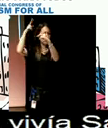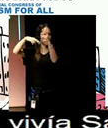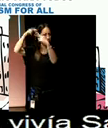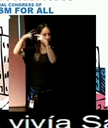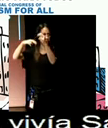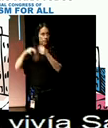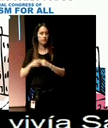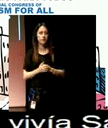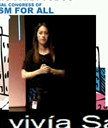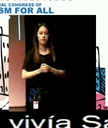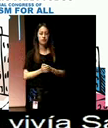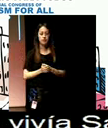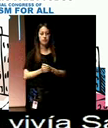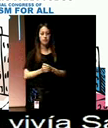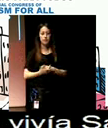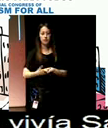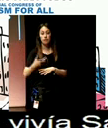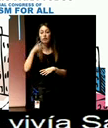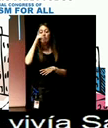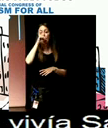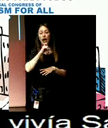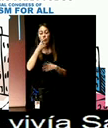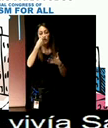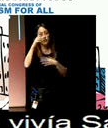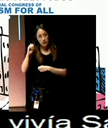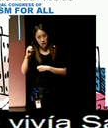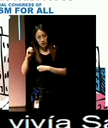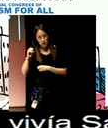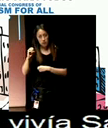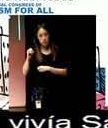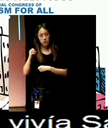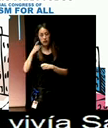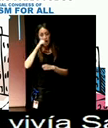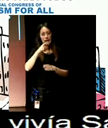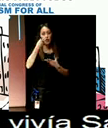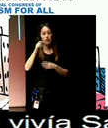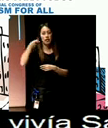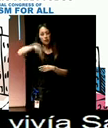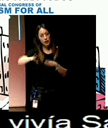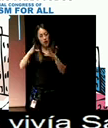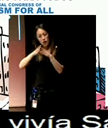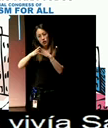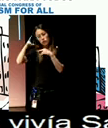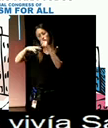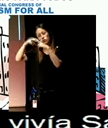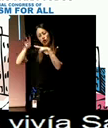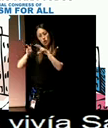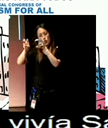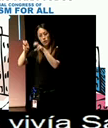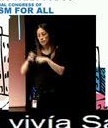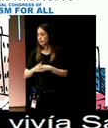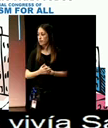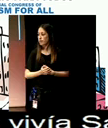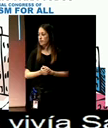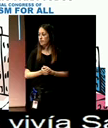on the 60s they built another church on top of that village, of that house.